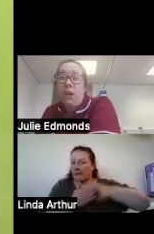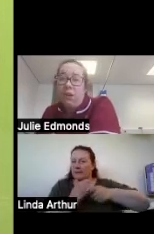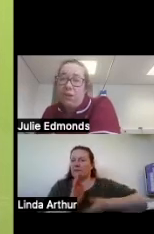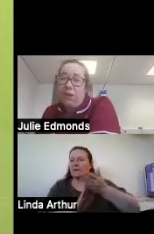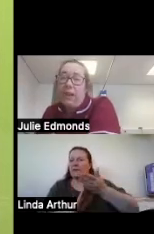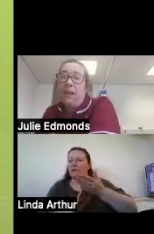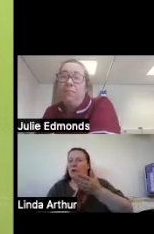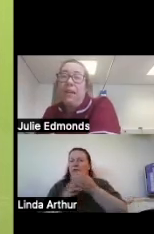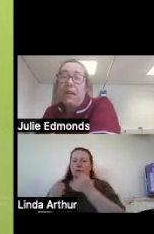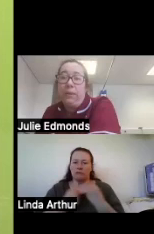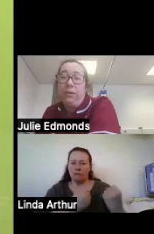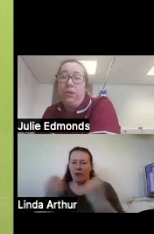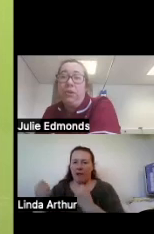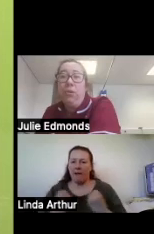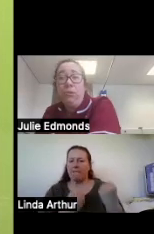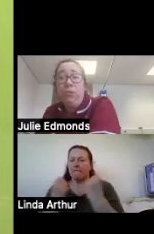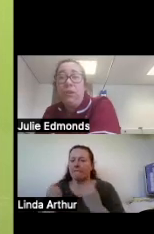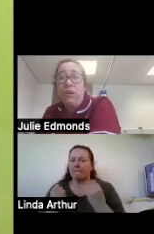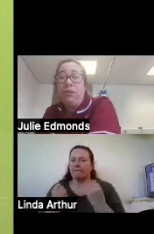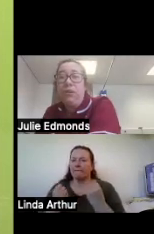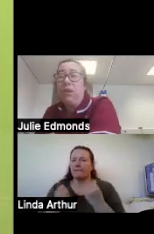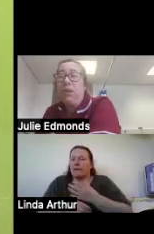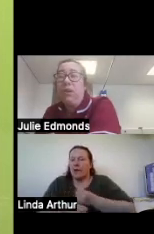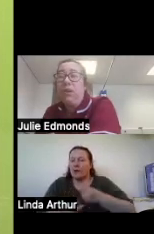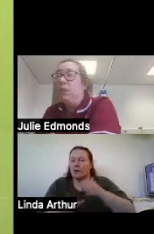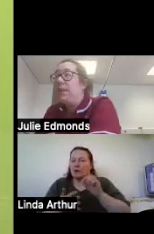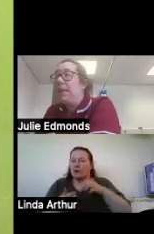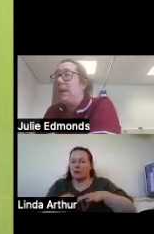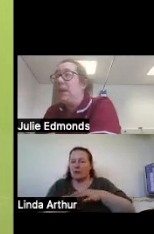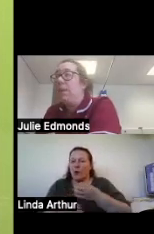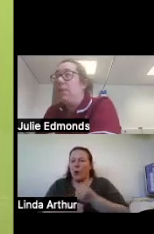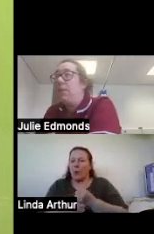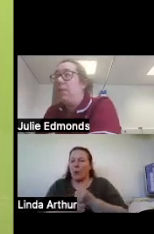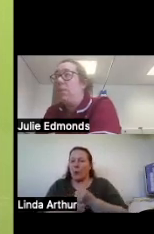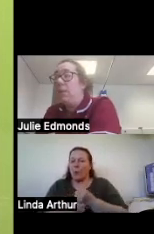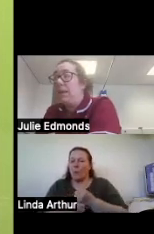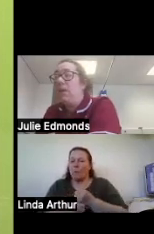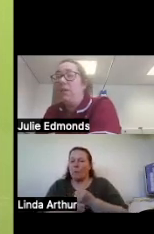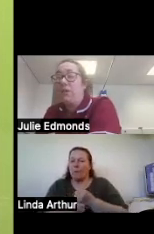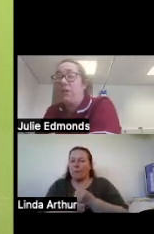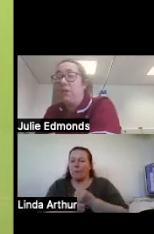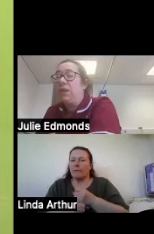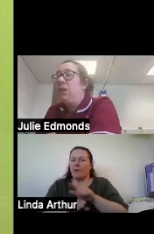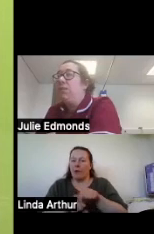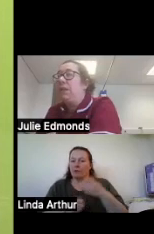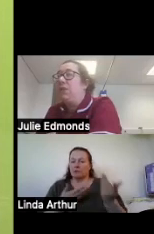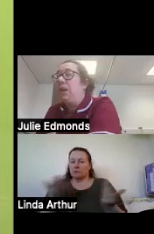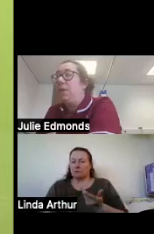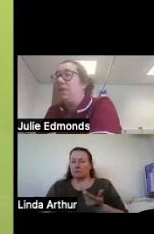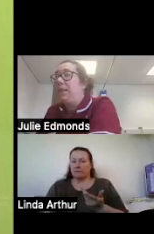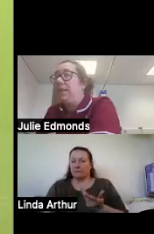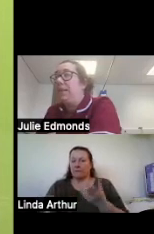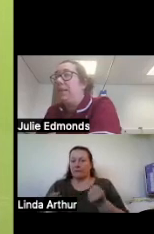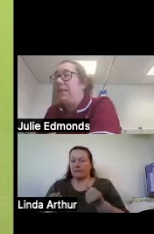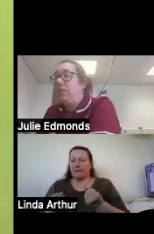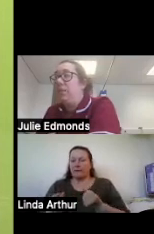on a car journey and be able to hold the urine. We set up within our service, we do a